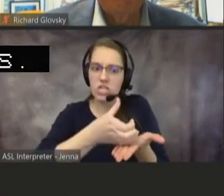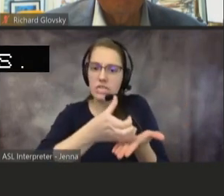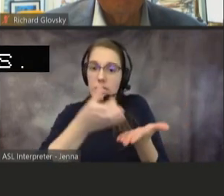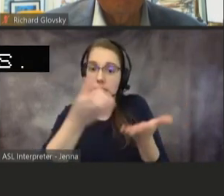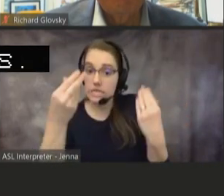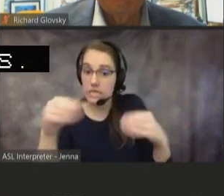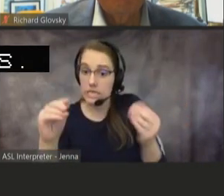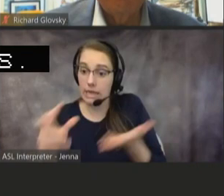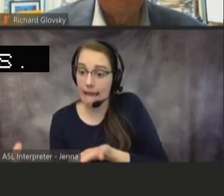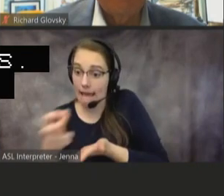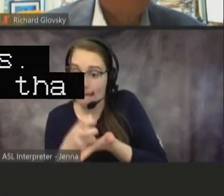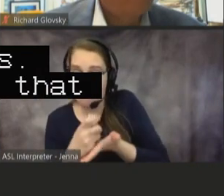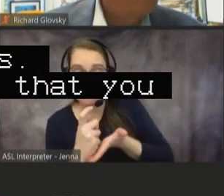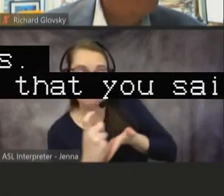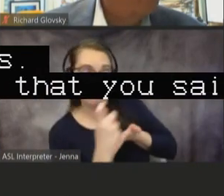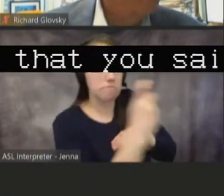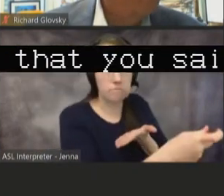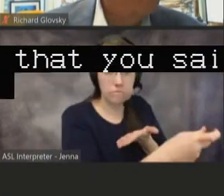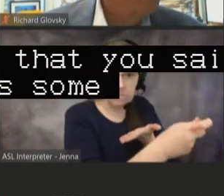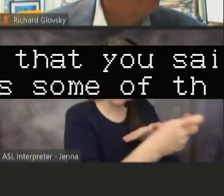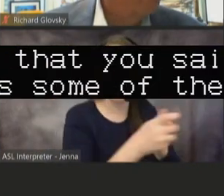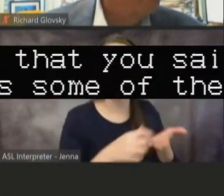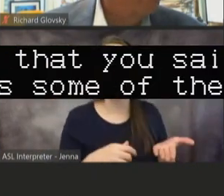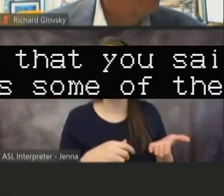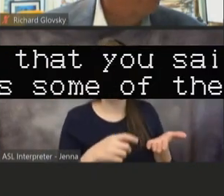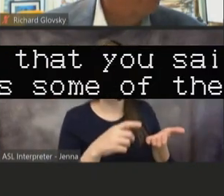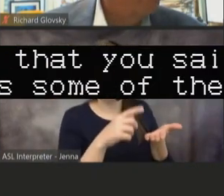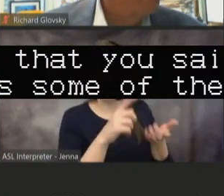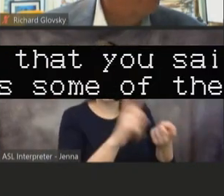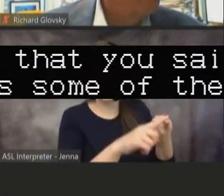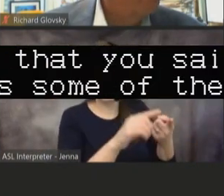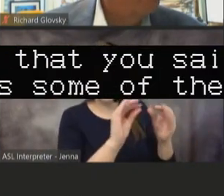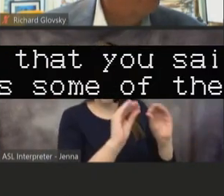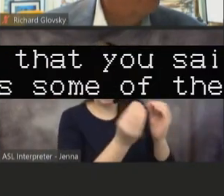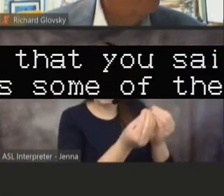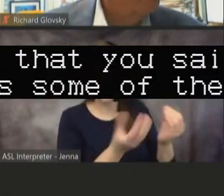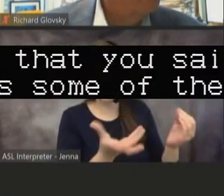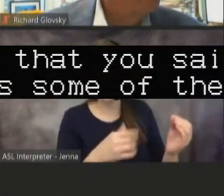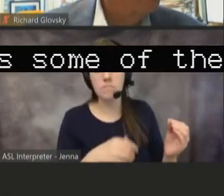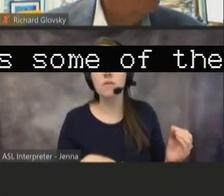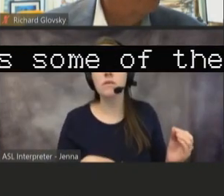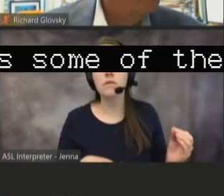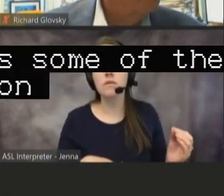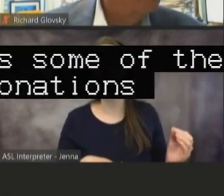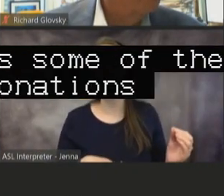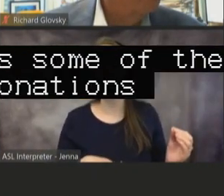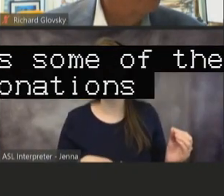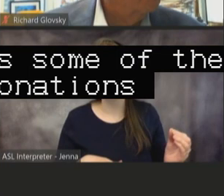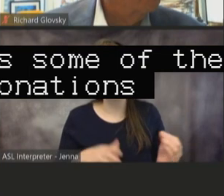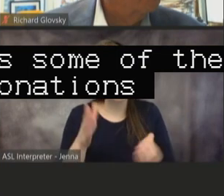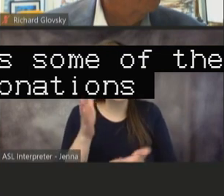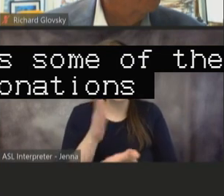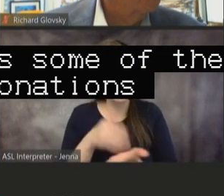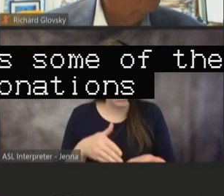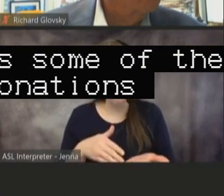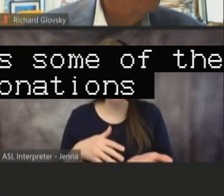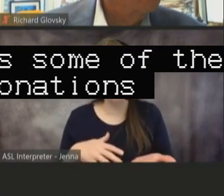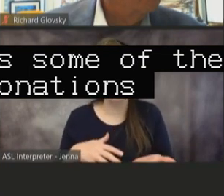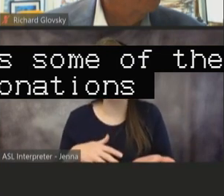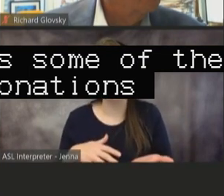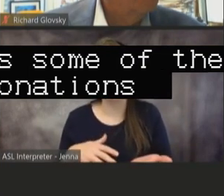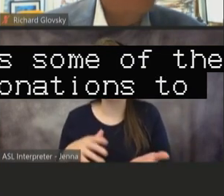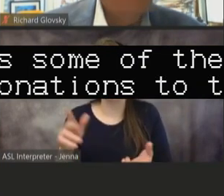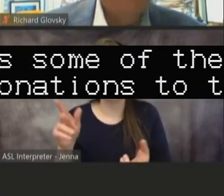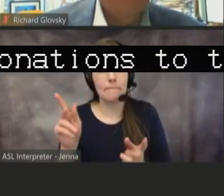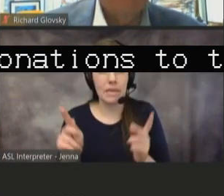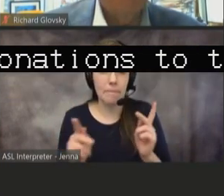as donations to the organizations, but given that for some folks, the